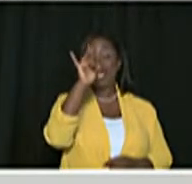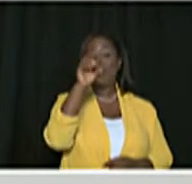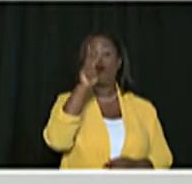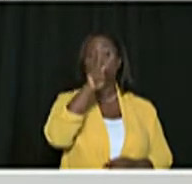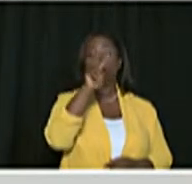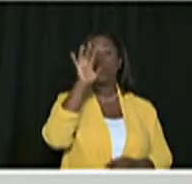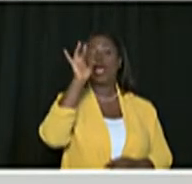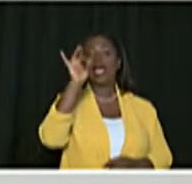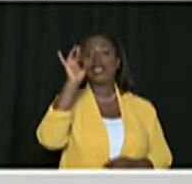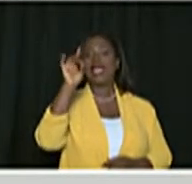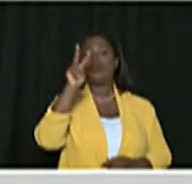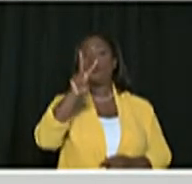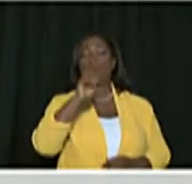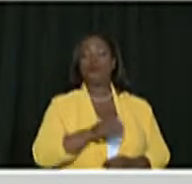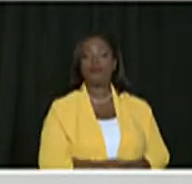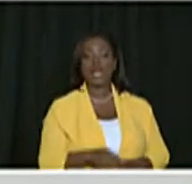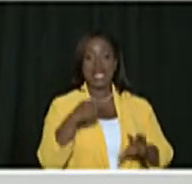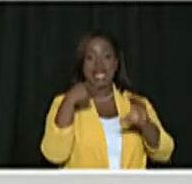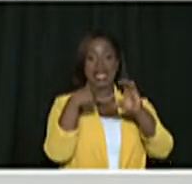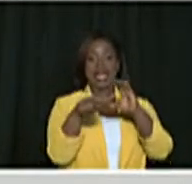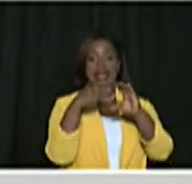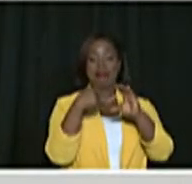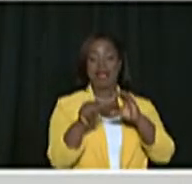876-878-2882. Email